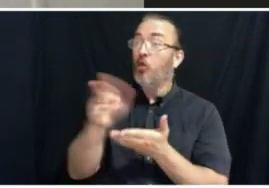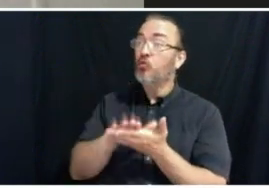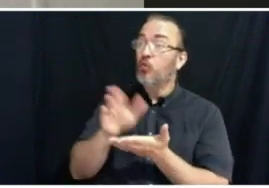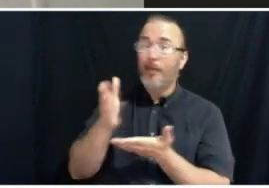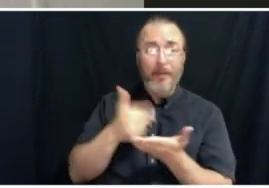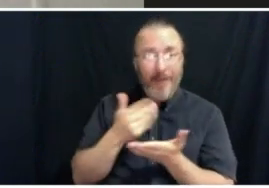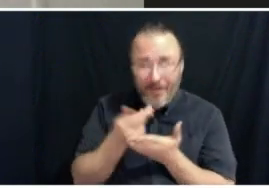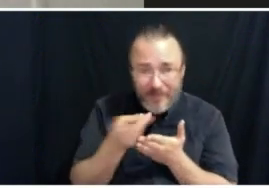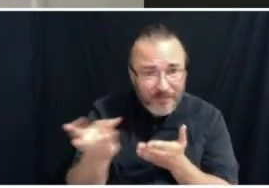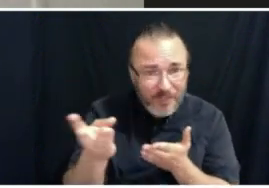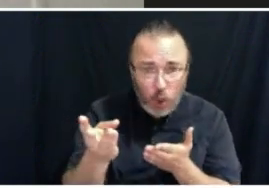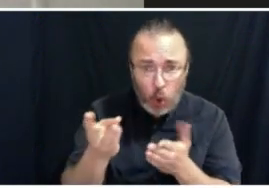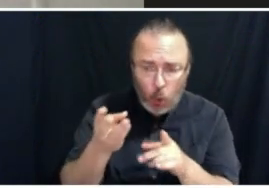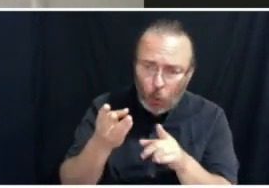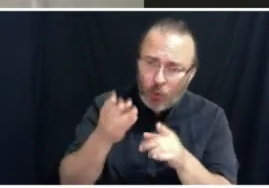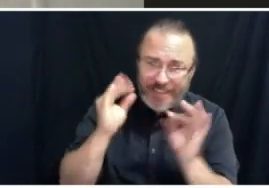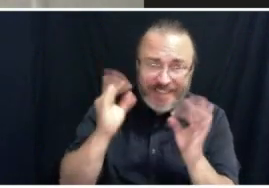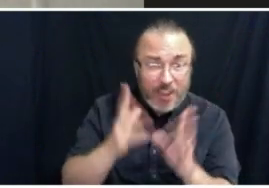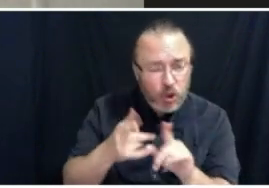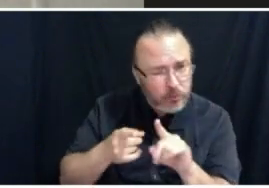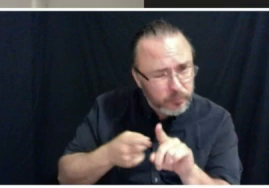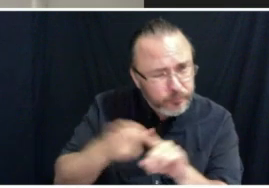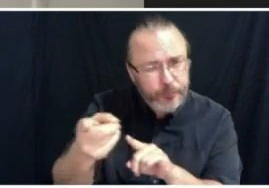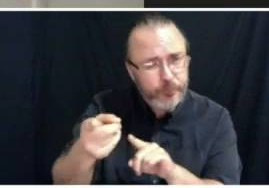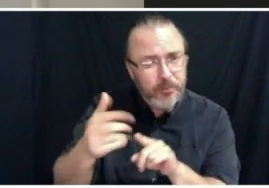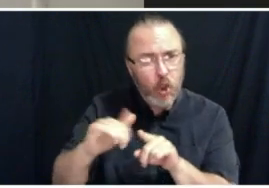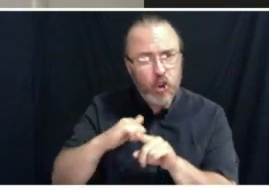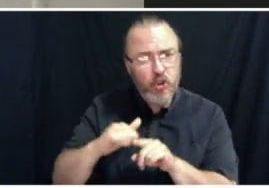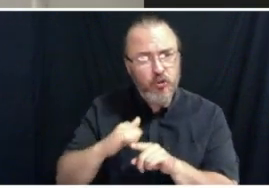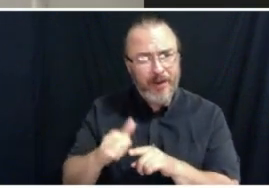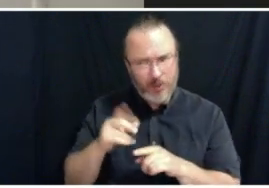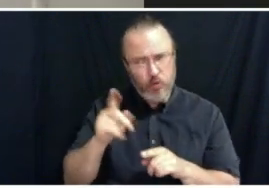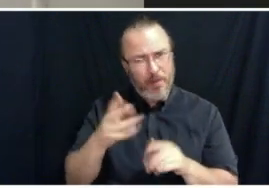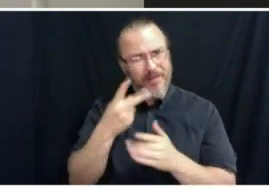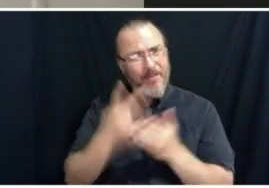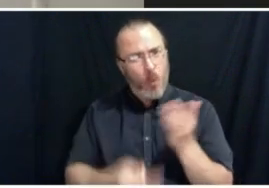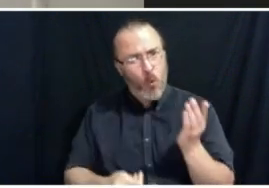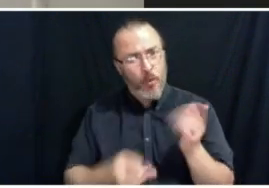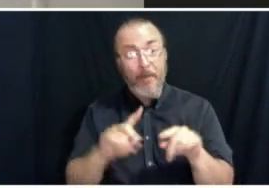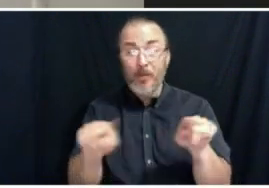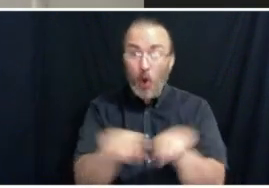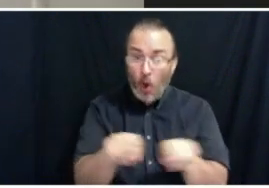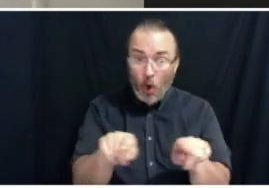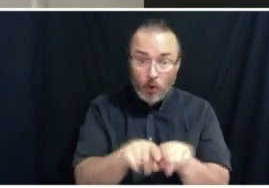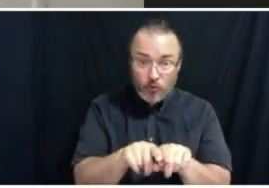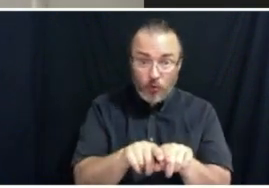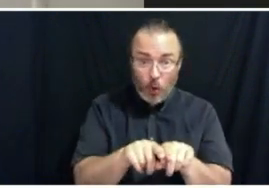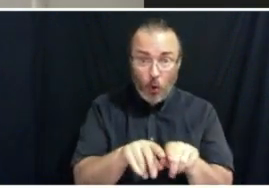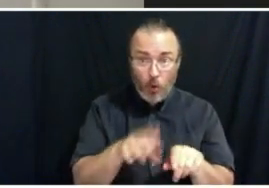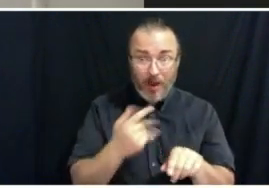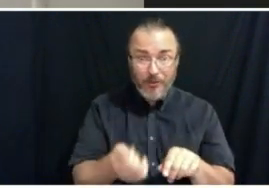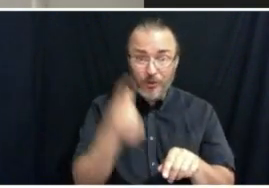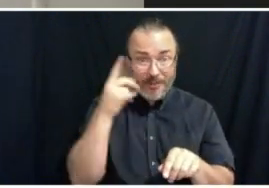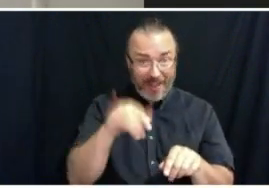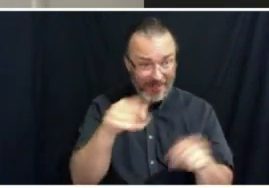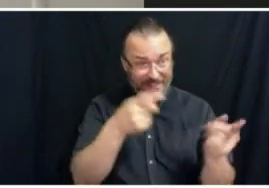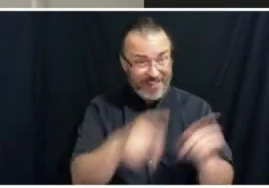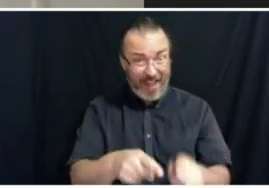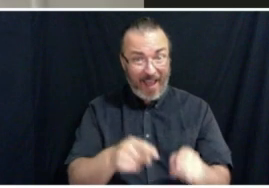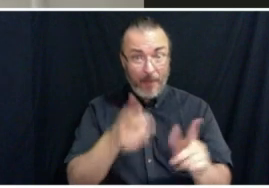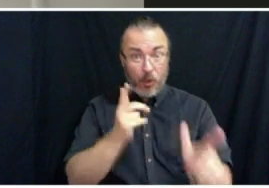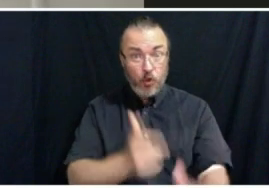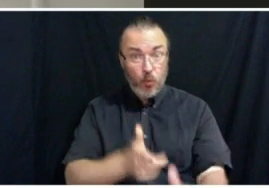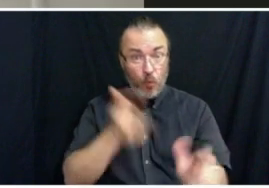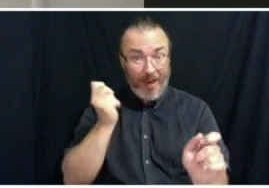more specialized training, so you'll need to have a combination. And also be cognizant that this will not happen quickly. So you can also rely